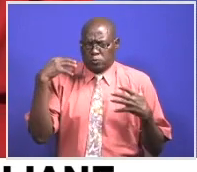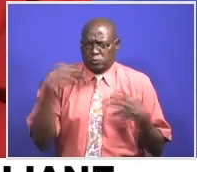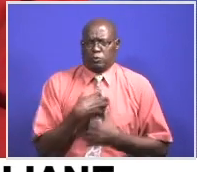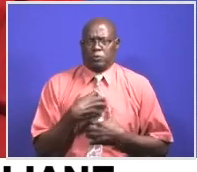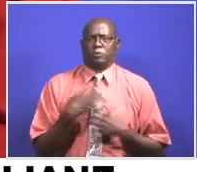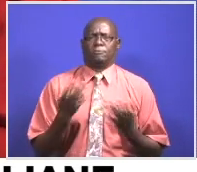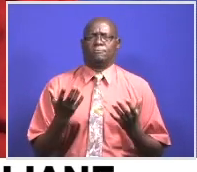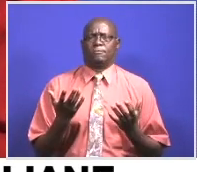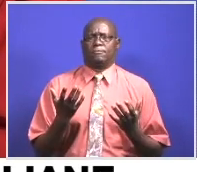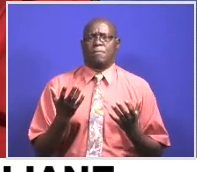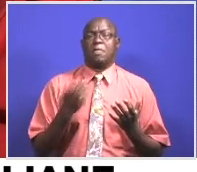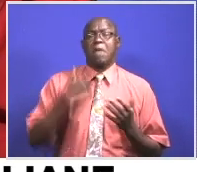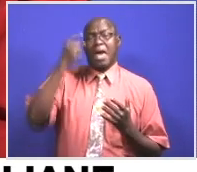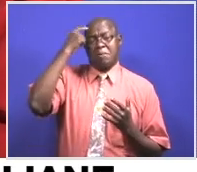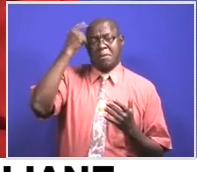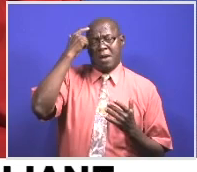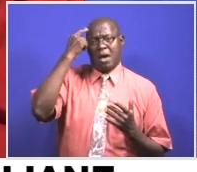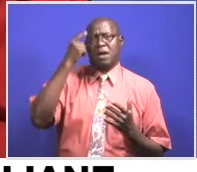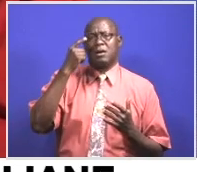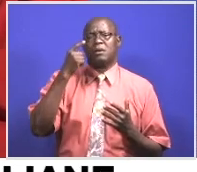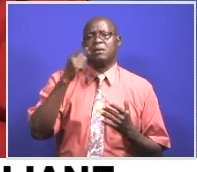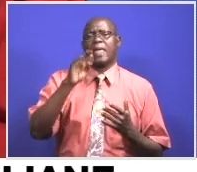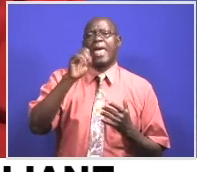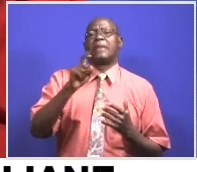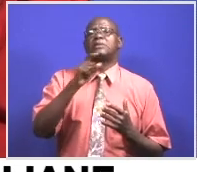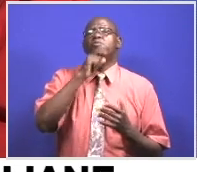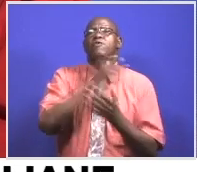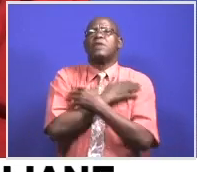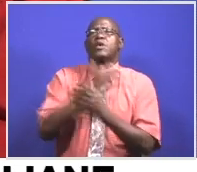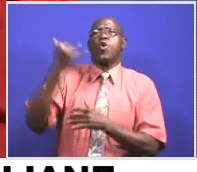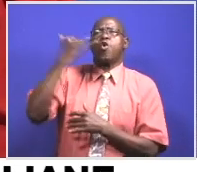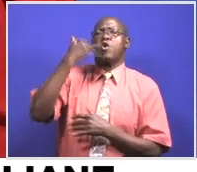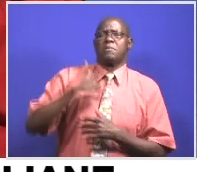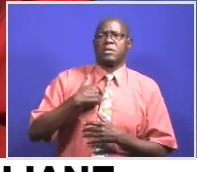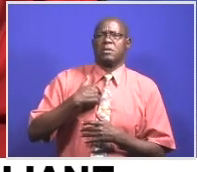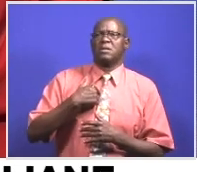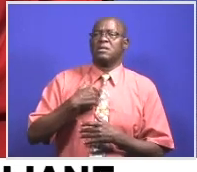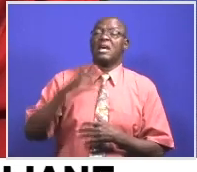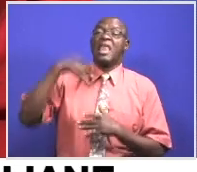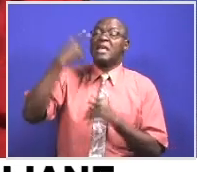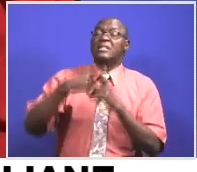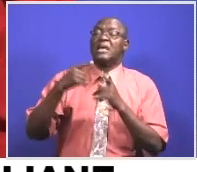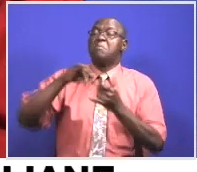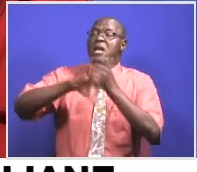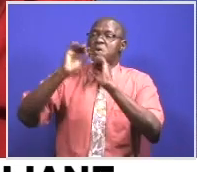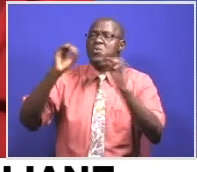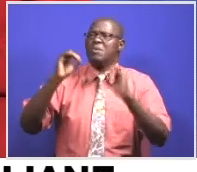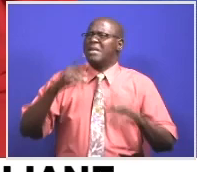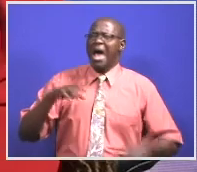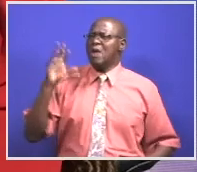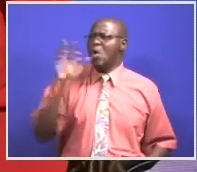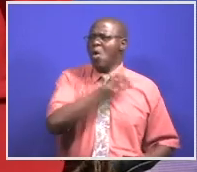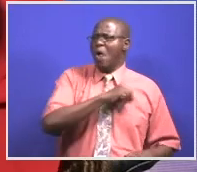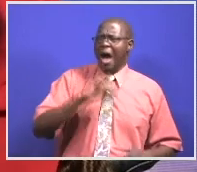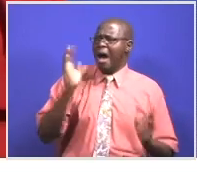remember my boyfriend calls me, my ex-boyfriend. He calls me, say, you know what? We won't get married next year. And I'm like, no, you are